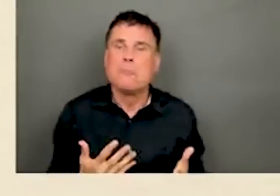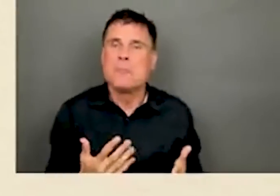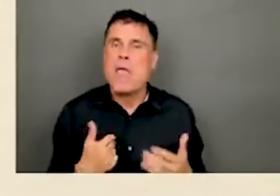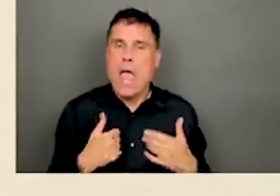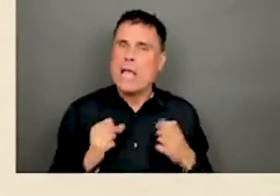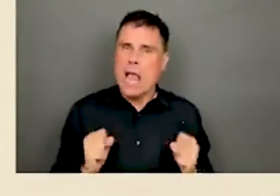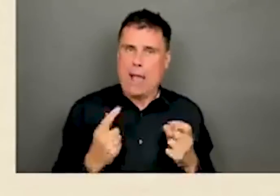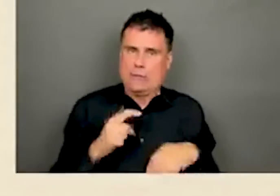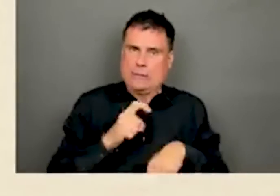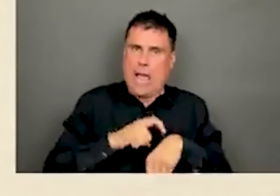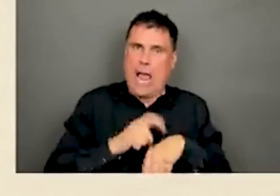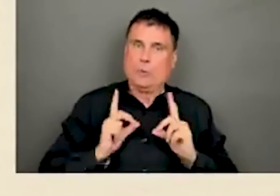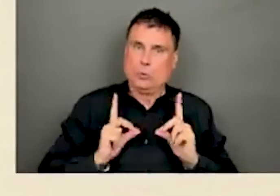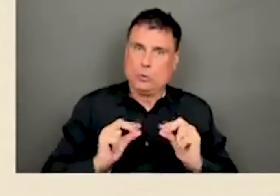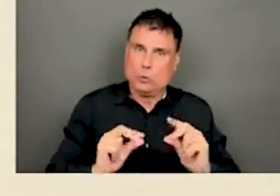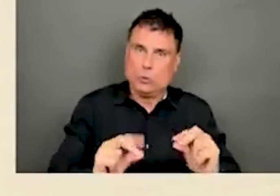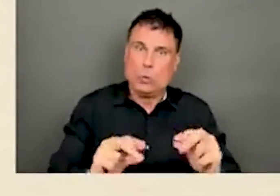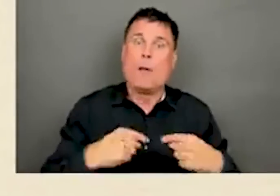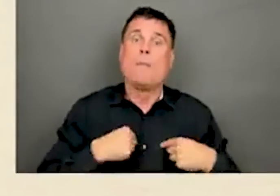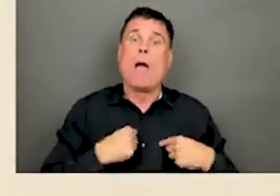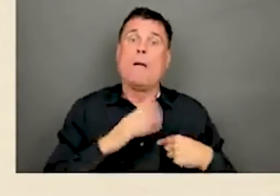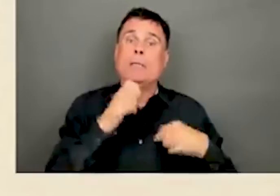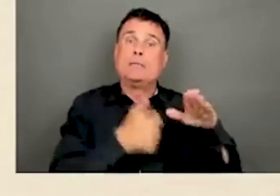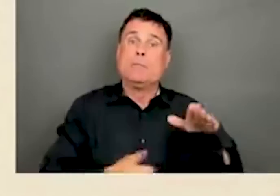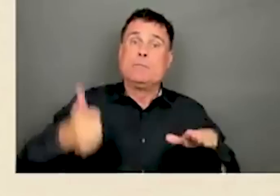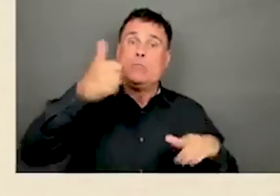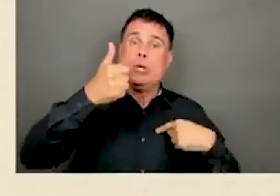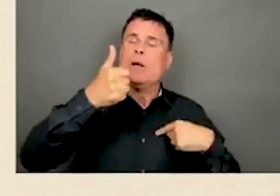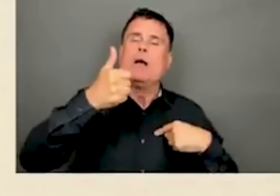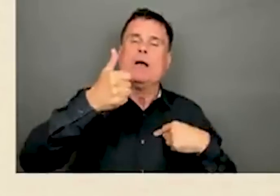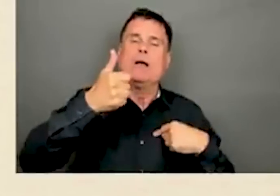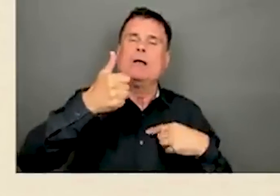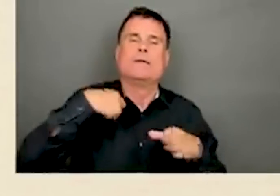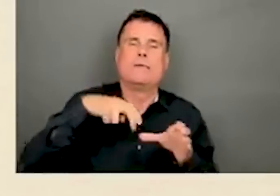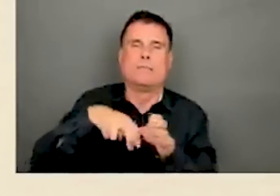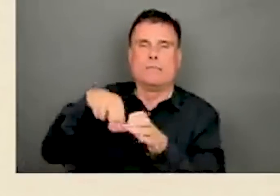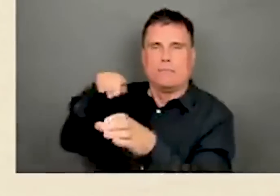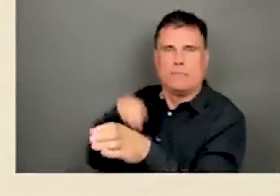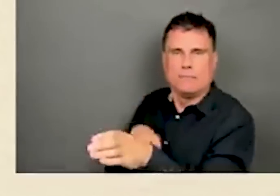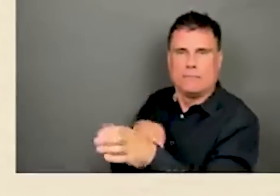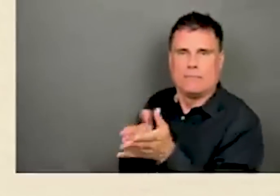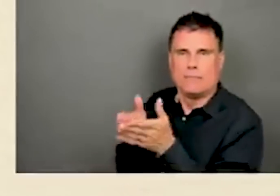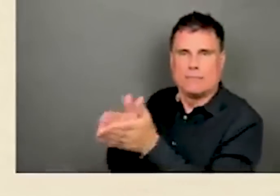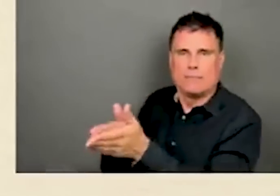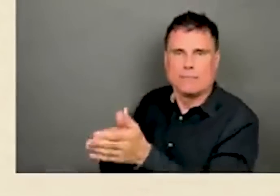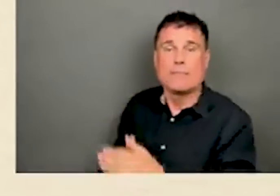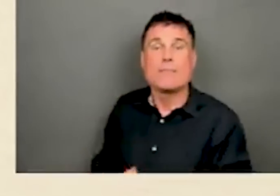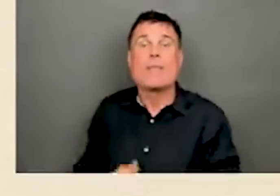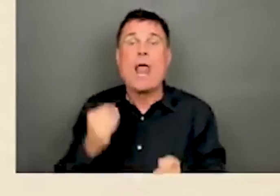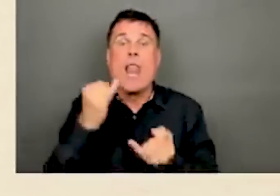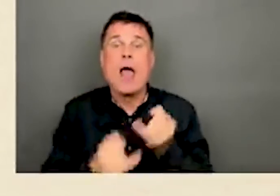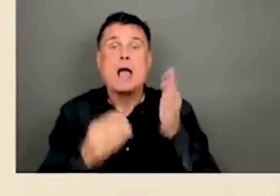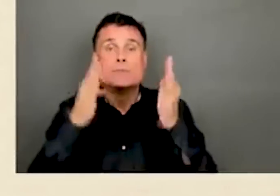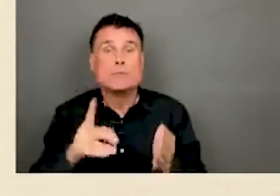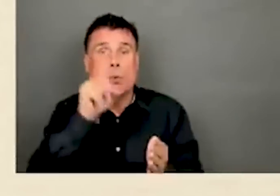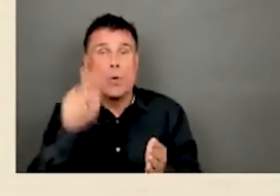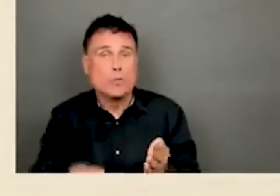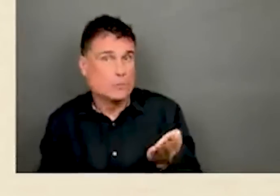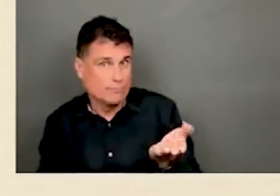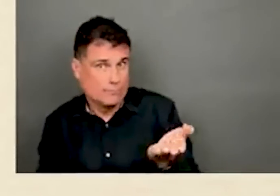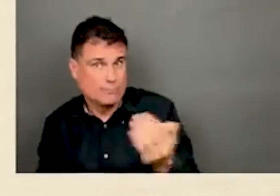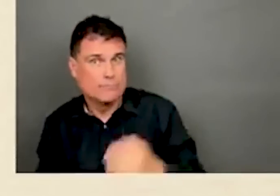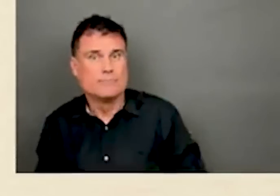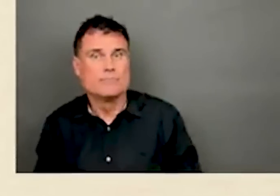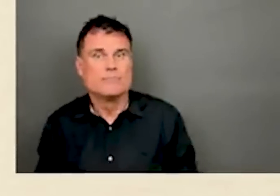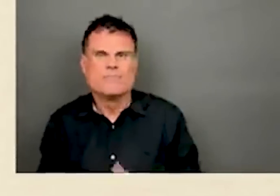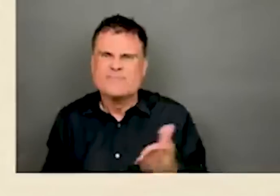I just don't know what that contribution is going to be. We have time for one more question. Justin McElroy, CBC. Thank you. Hi, Premier. Hey. Nice to